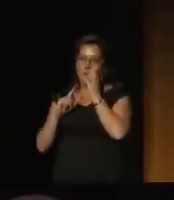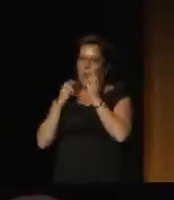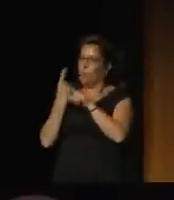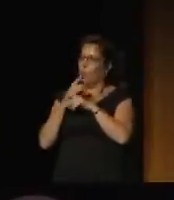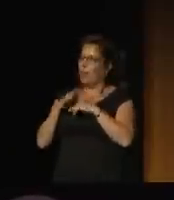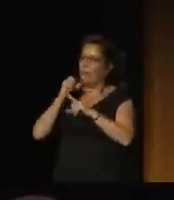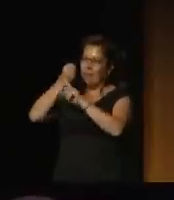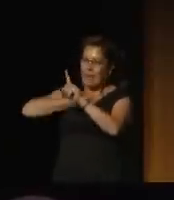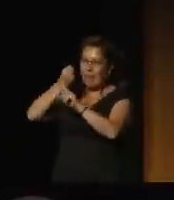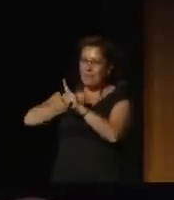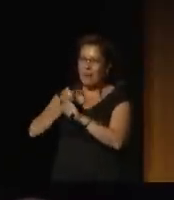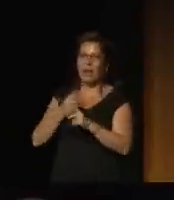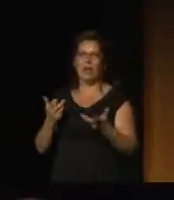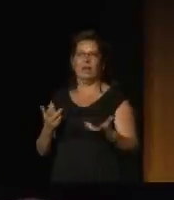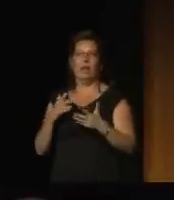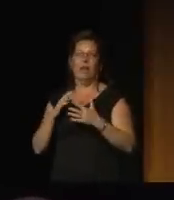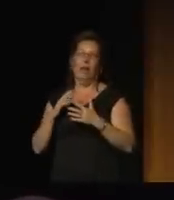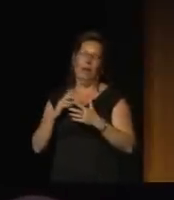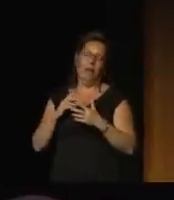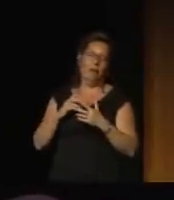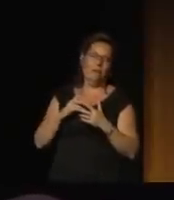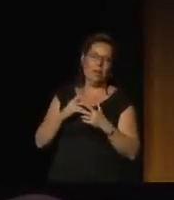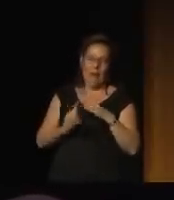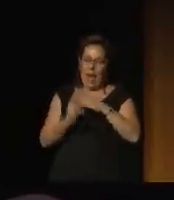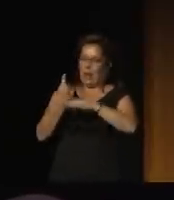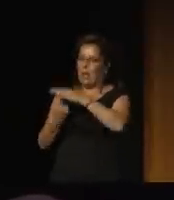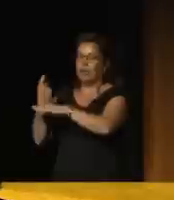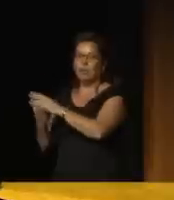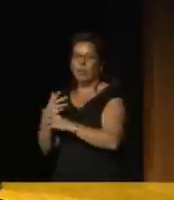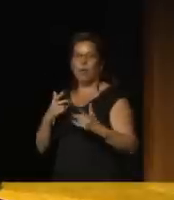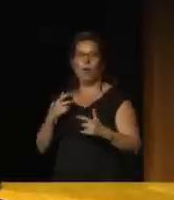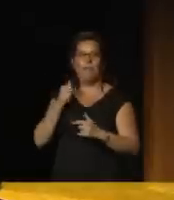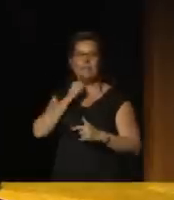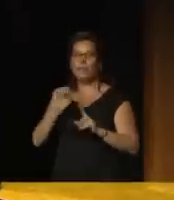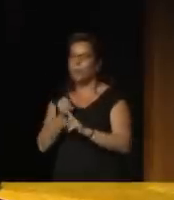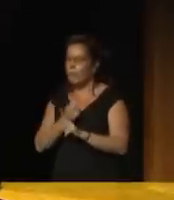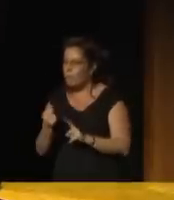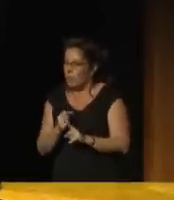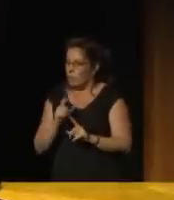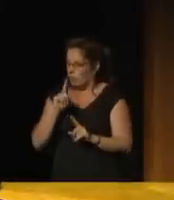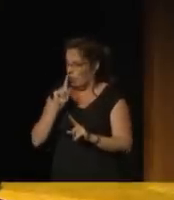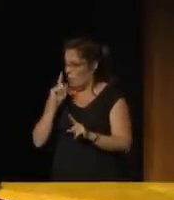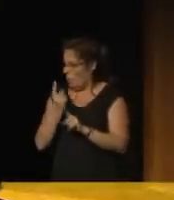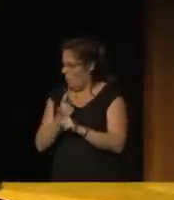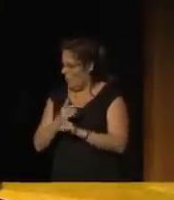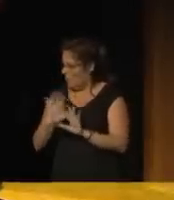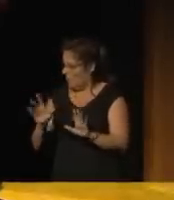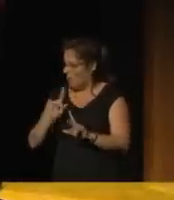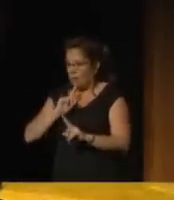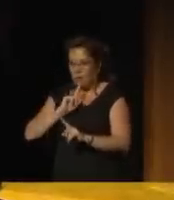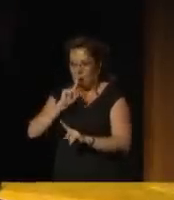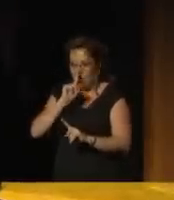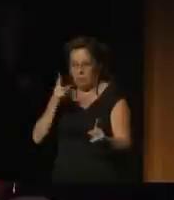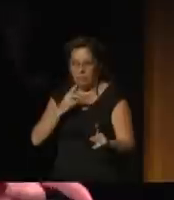campaign, these allegations of sexual abuse bubbled up again and again. Comments that I can't repeat right now on TV